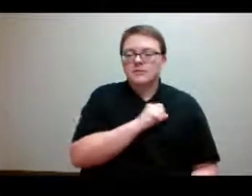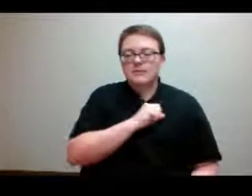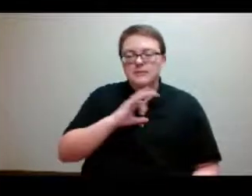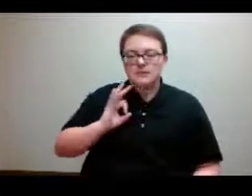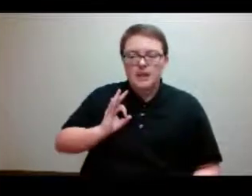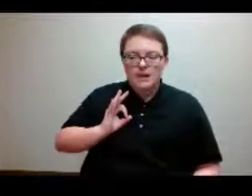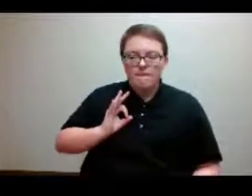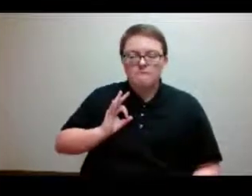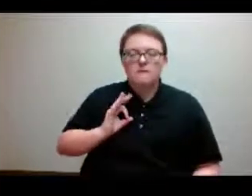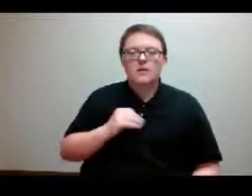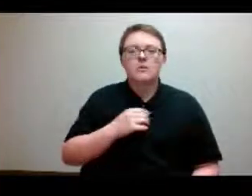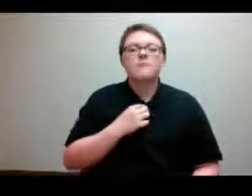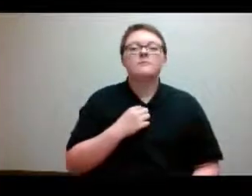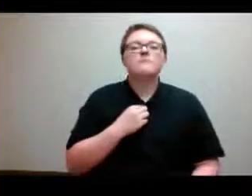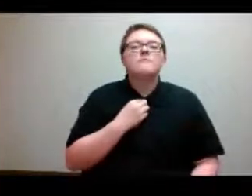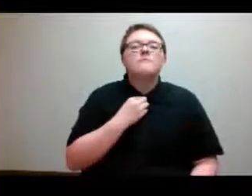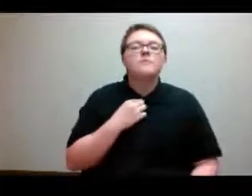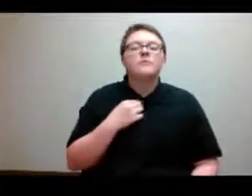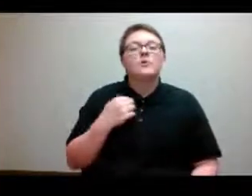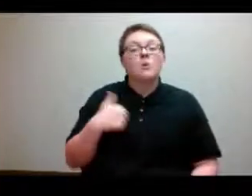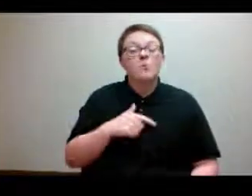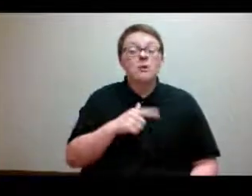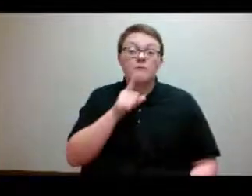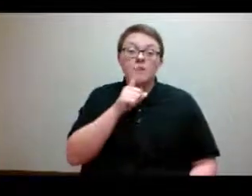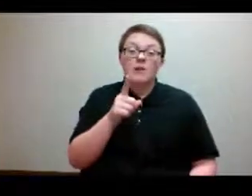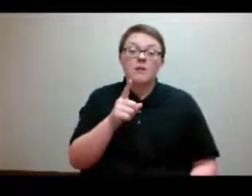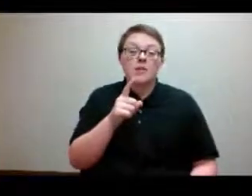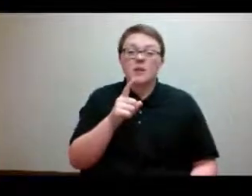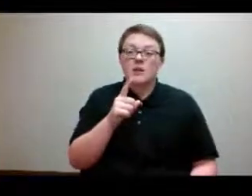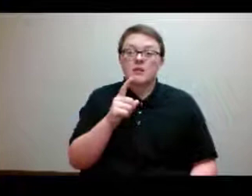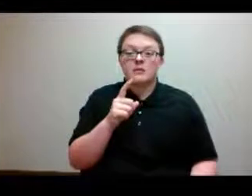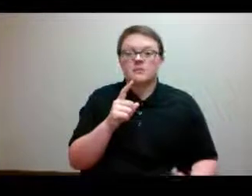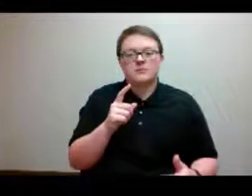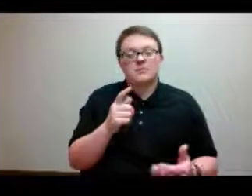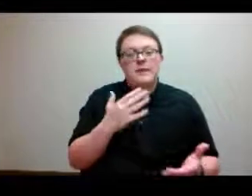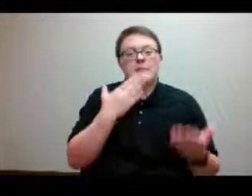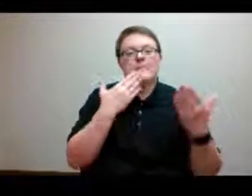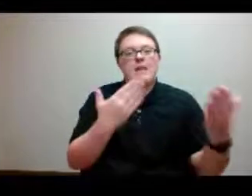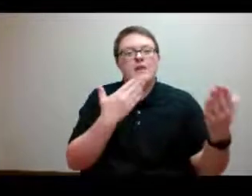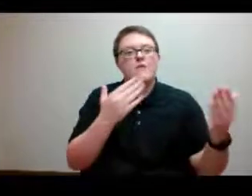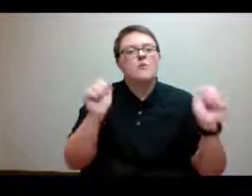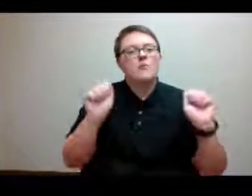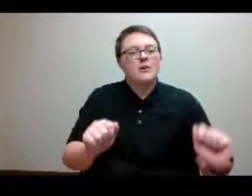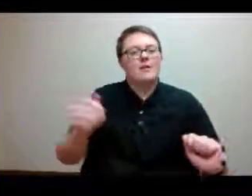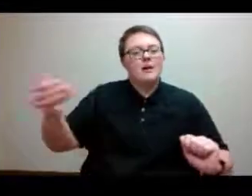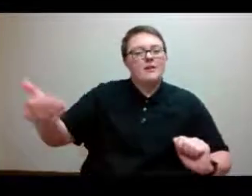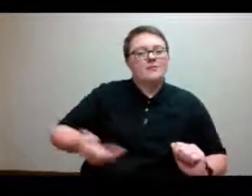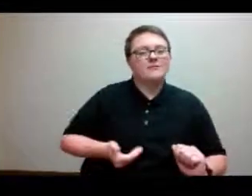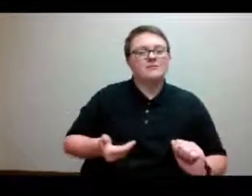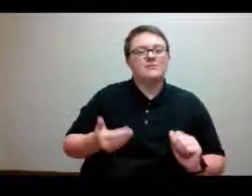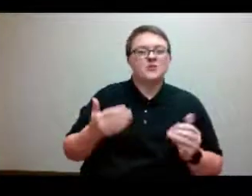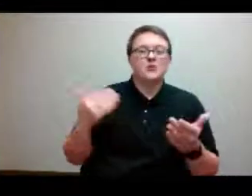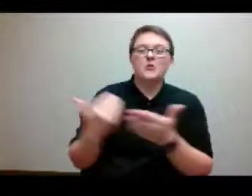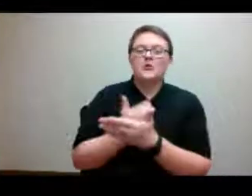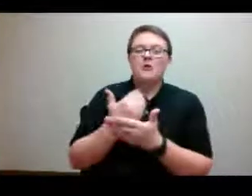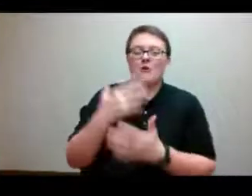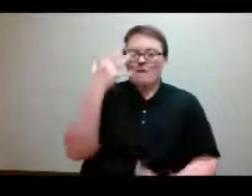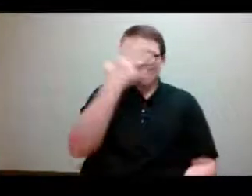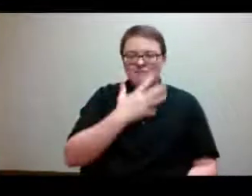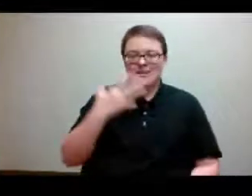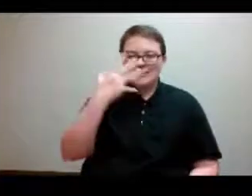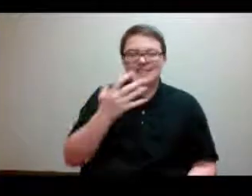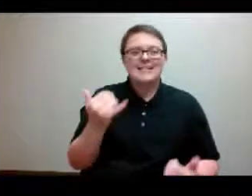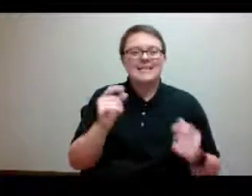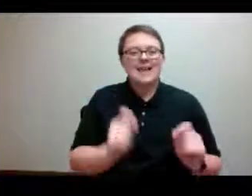We've been very blessed in this climate to be able to onboard quite a few new faces this semester. So on your screen now, we